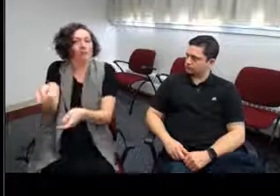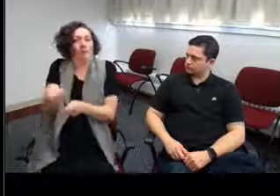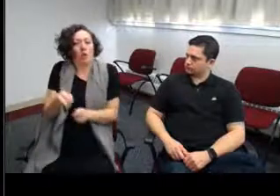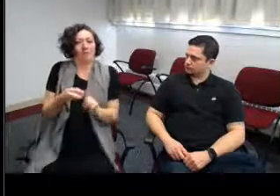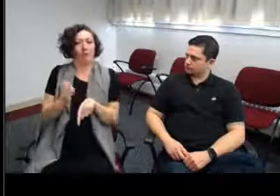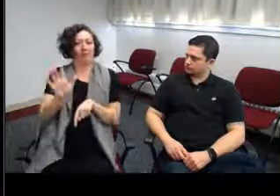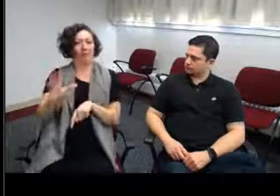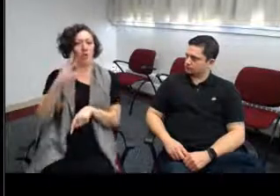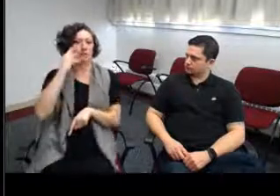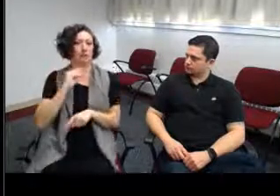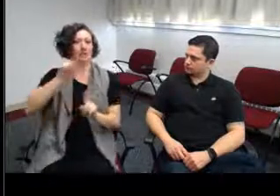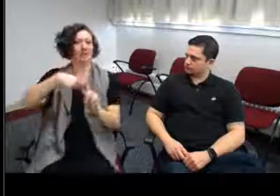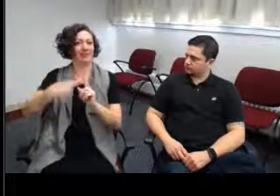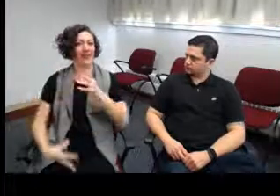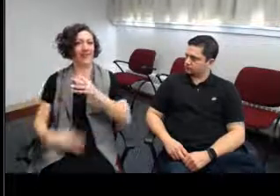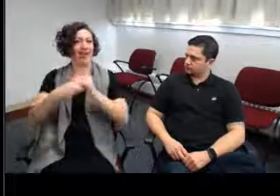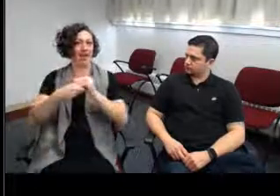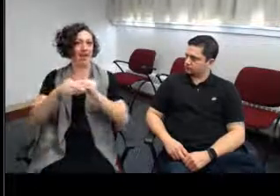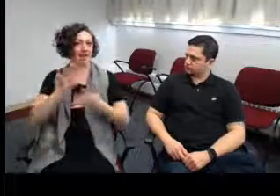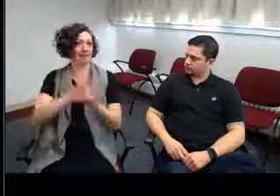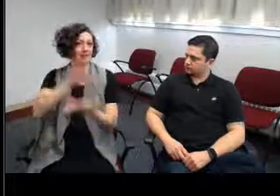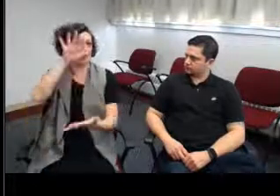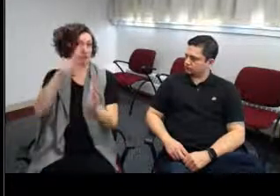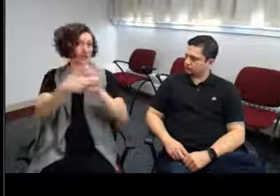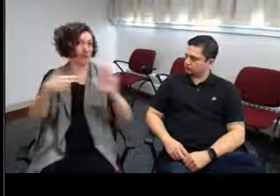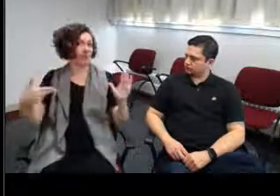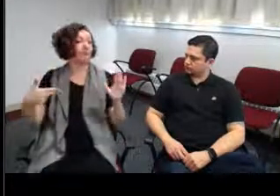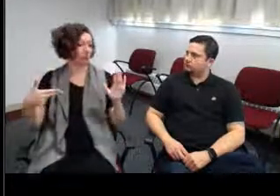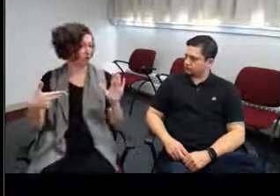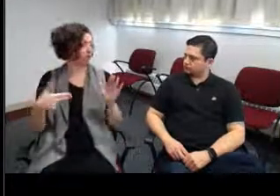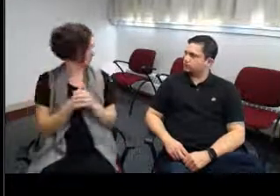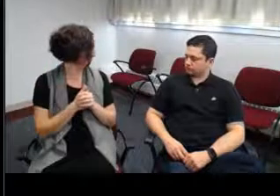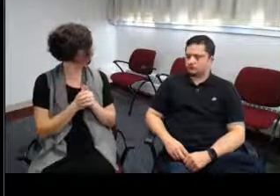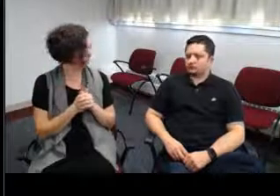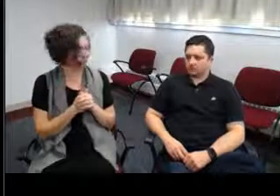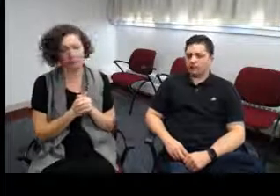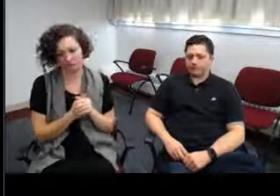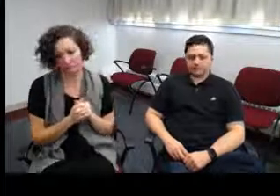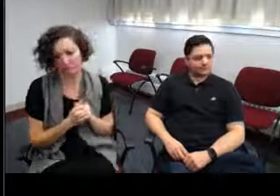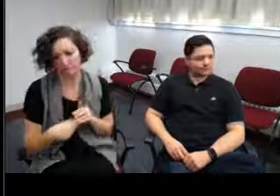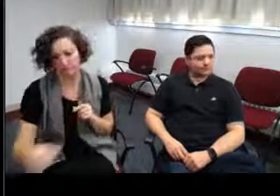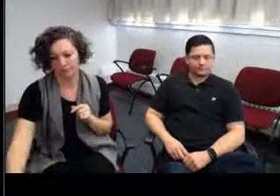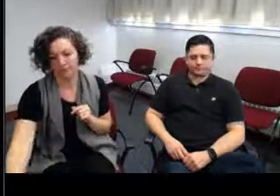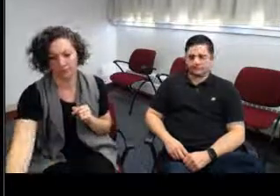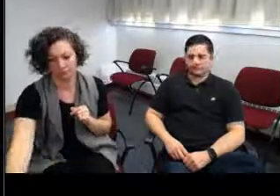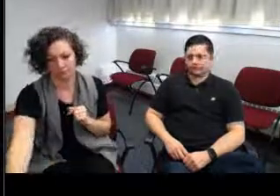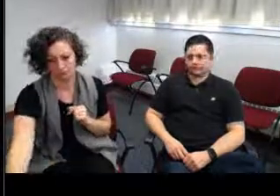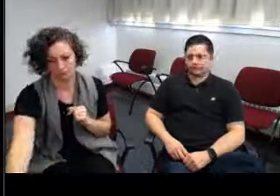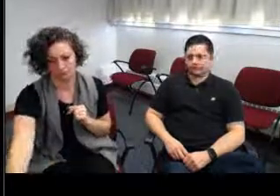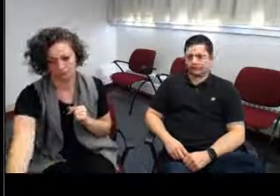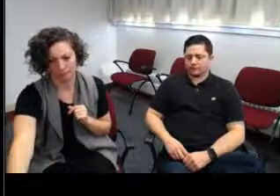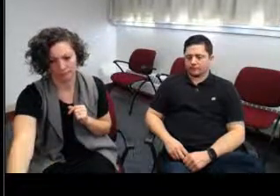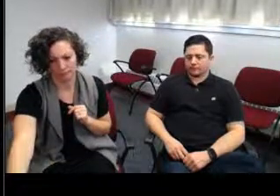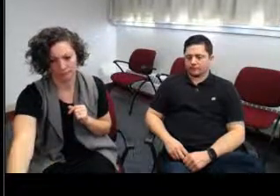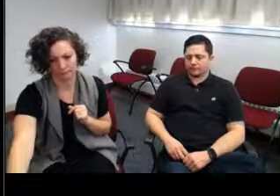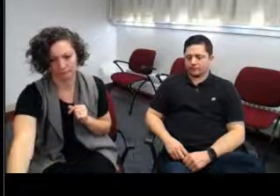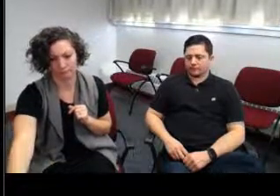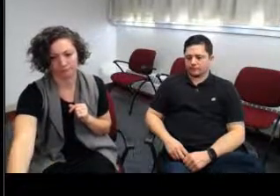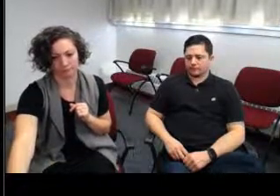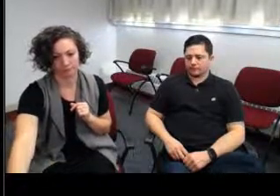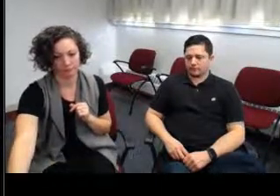skill. So pulling from their experience to add a concrete example to help them understand